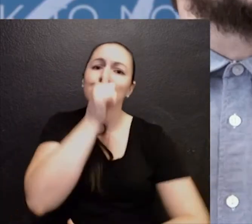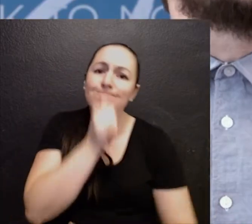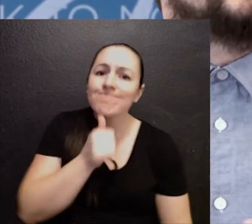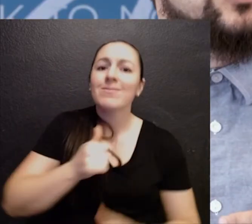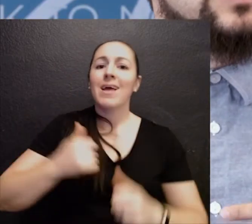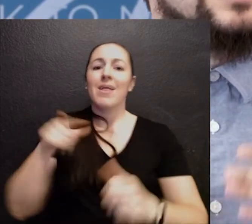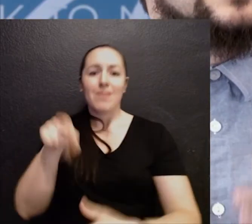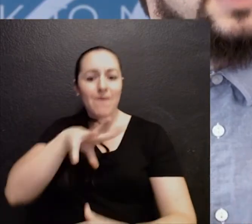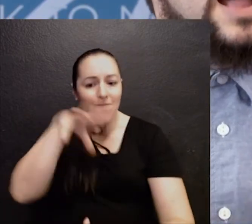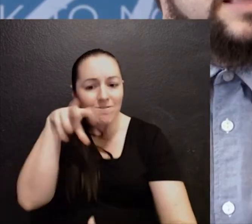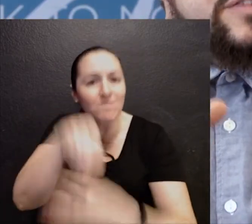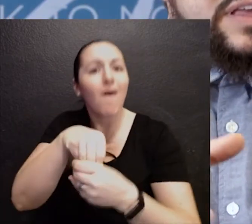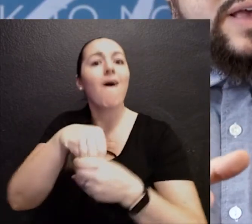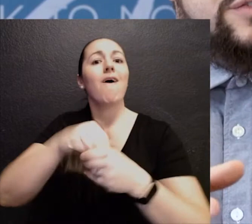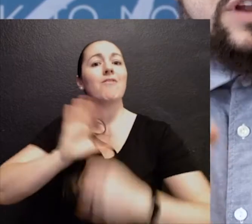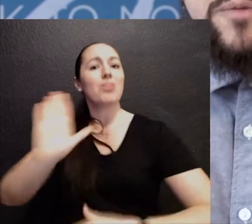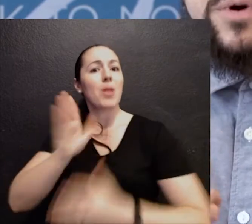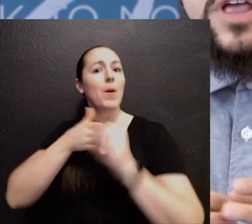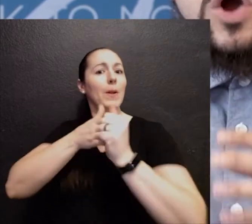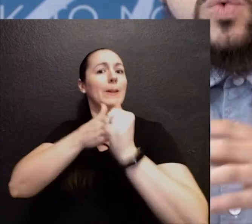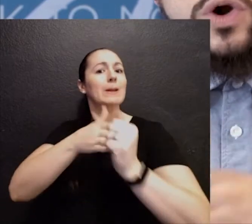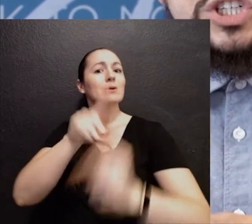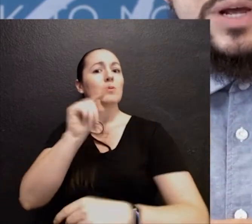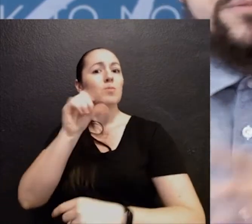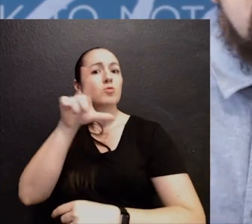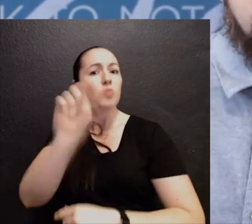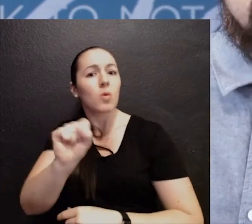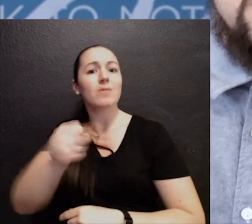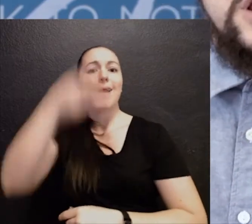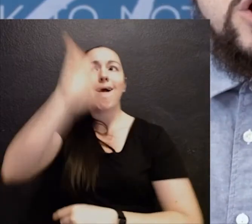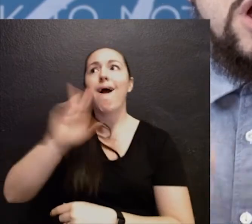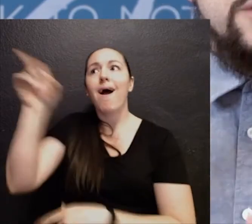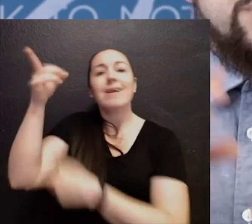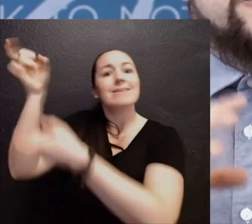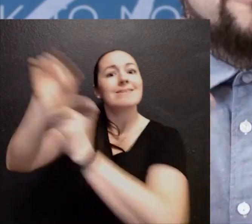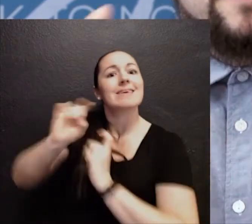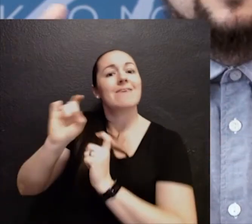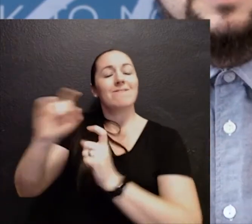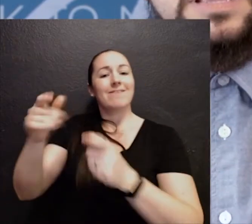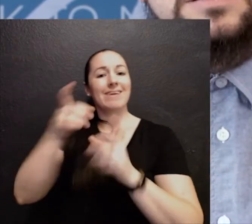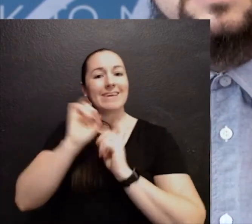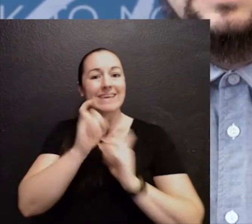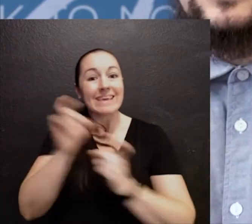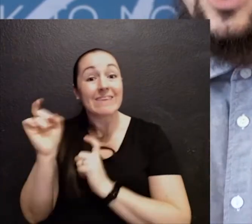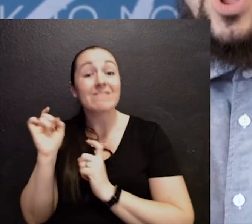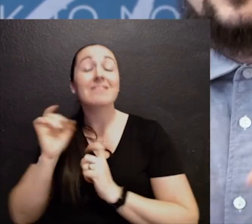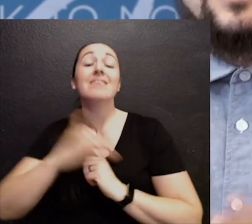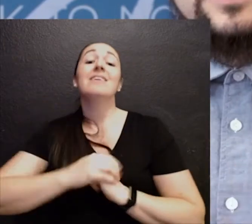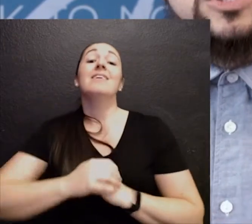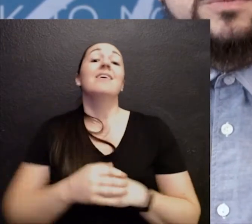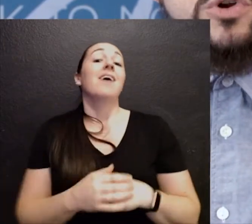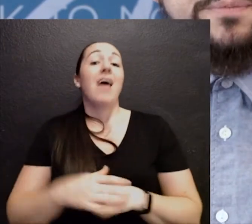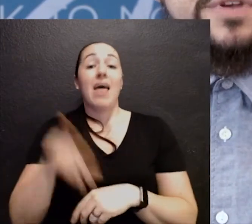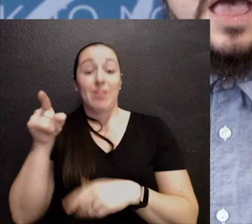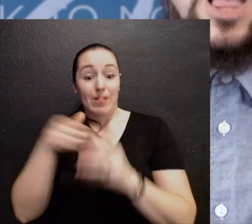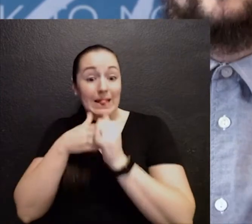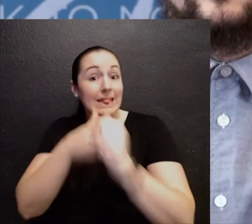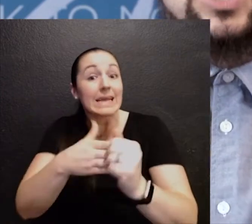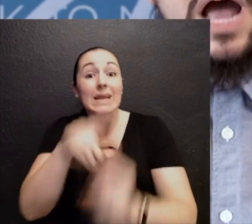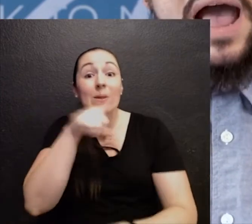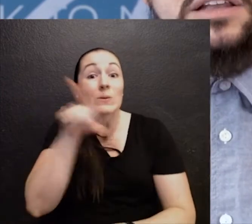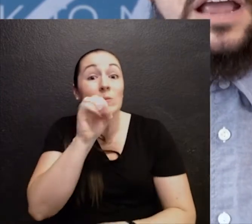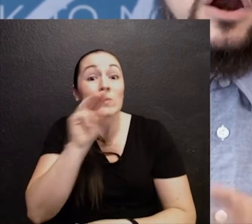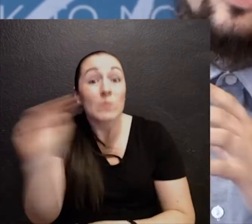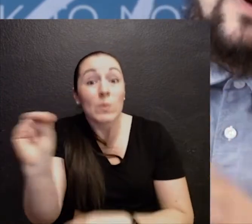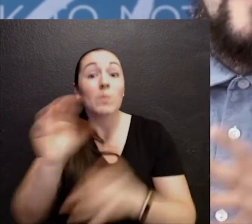using their leadership tools and God-given gifts to help with worship, tech and video, praying for people's needs, leading online Zoom groups, helping